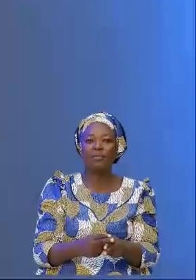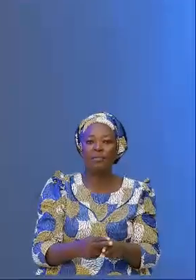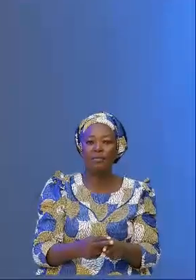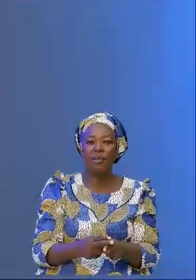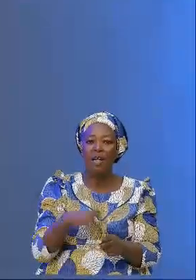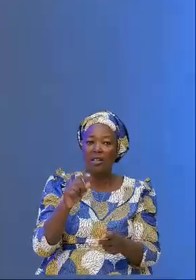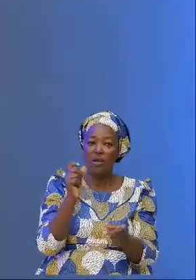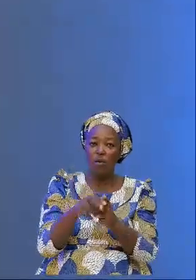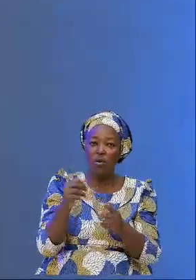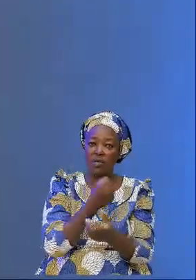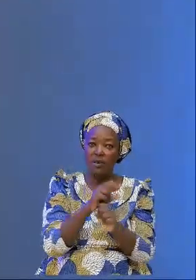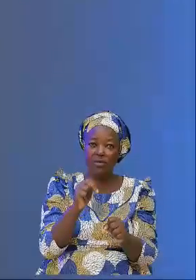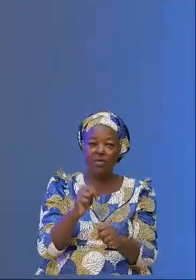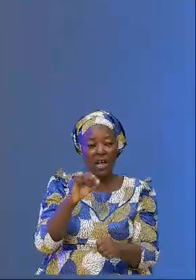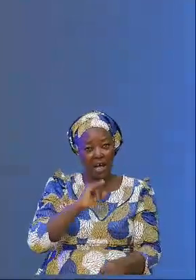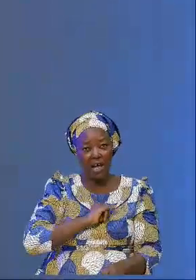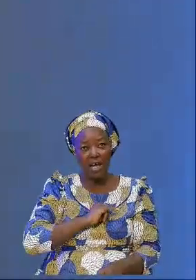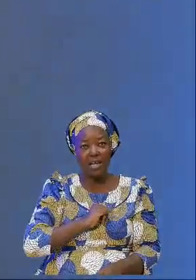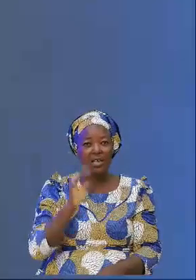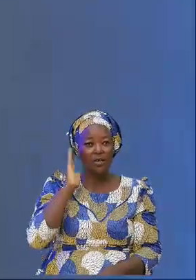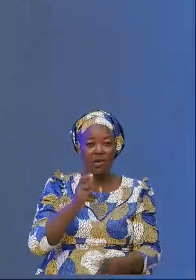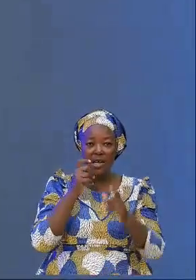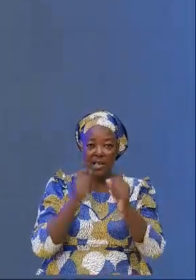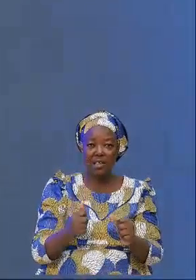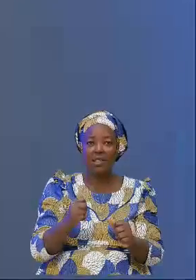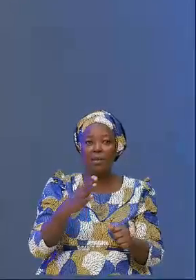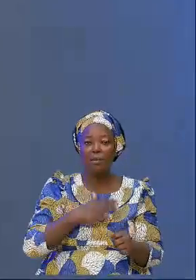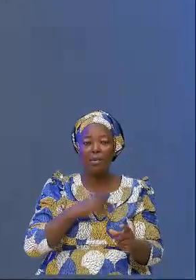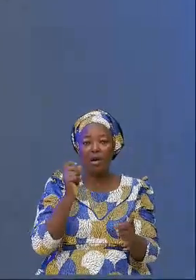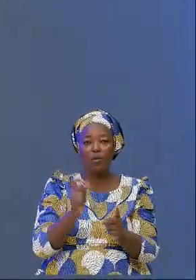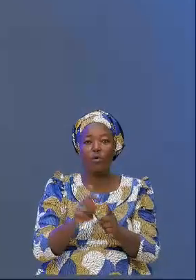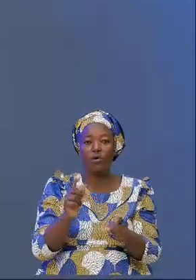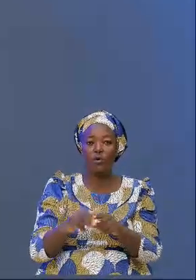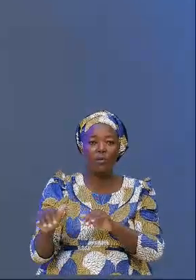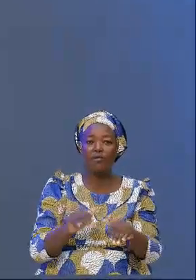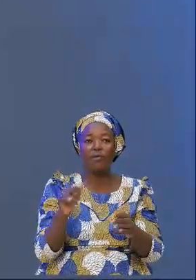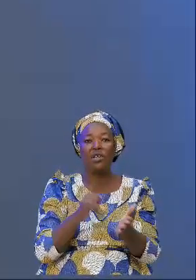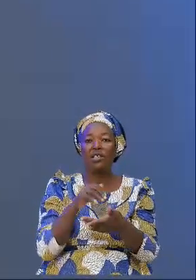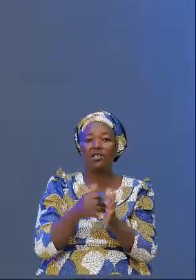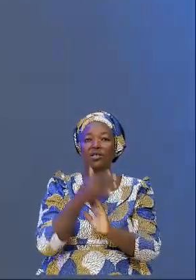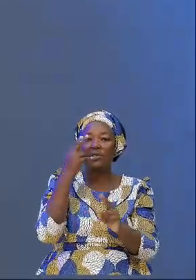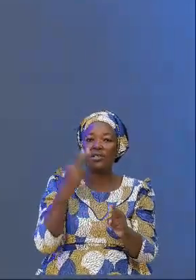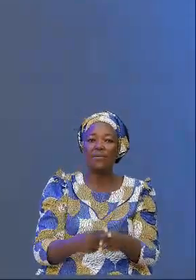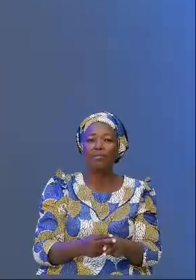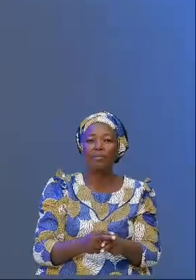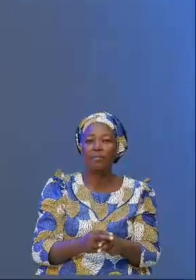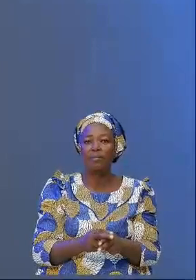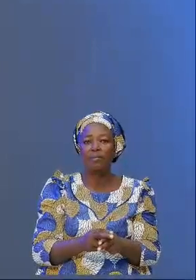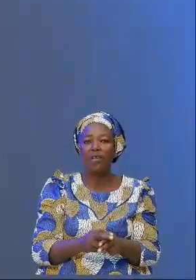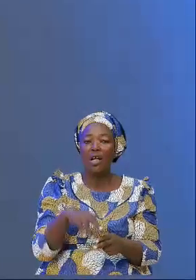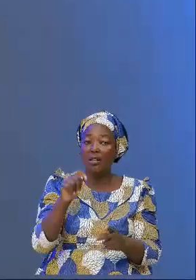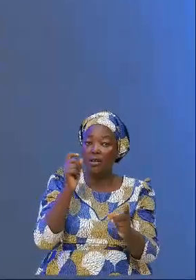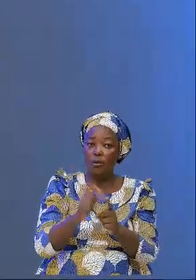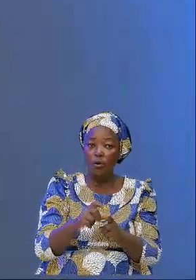word to perform it. The word of salvation, I will hasten